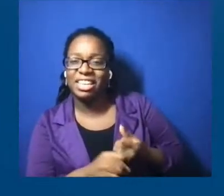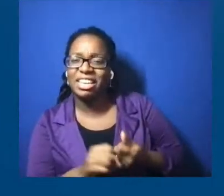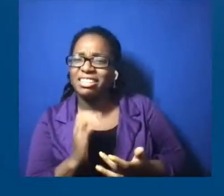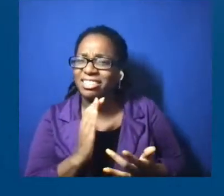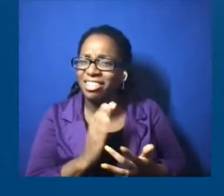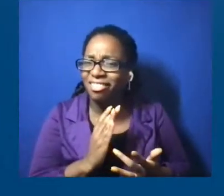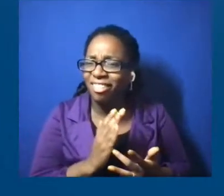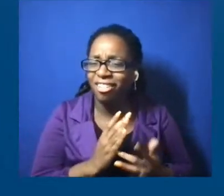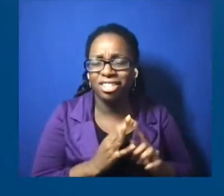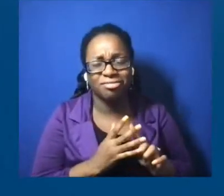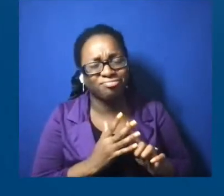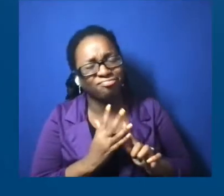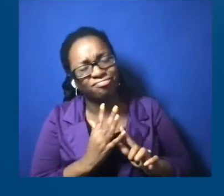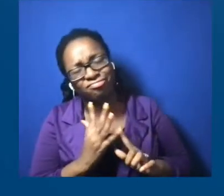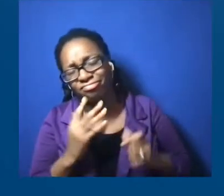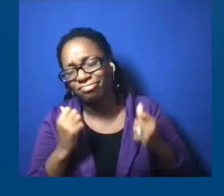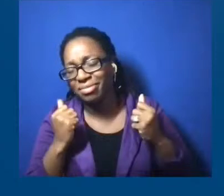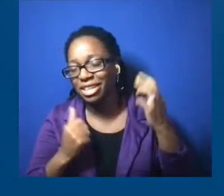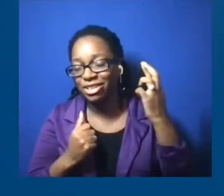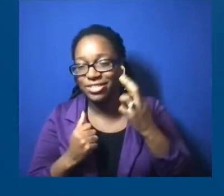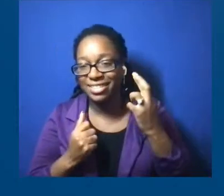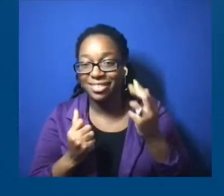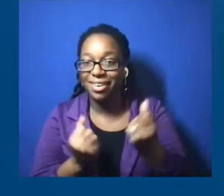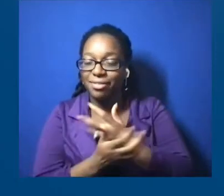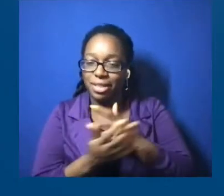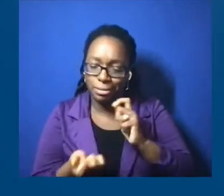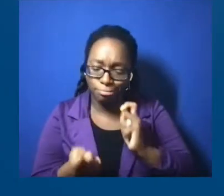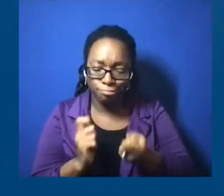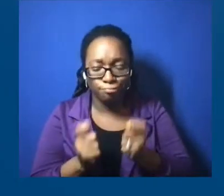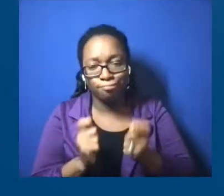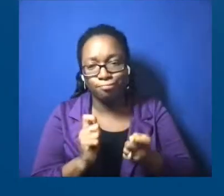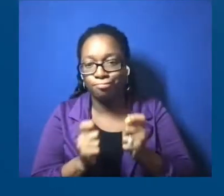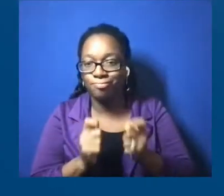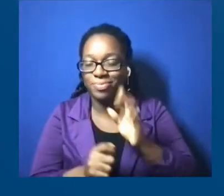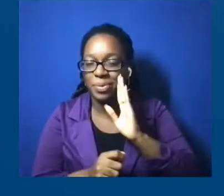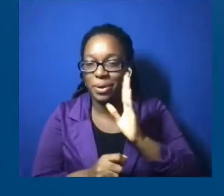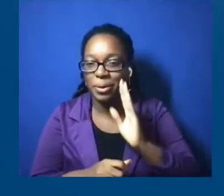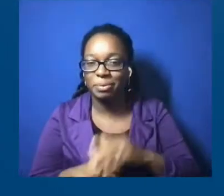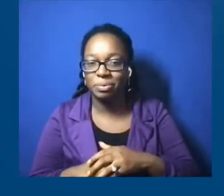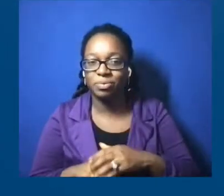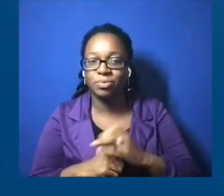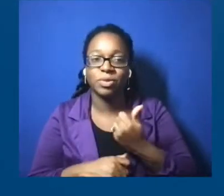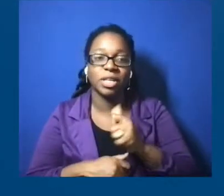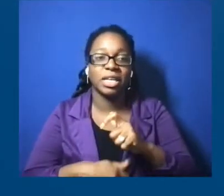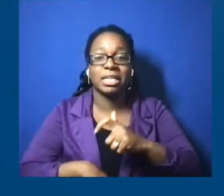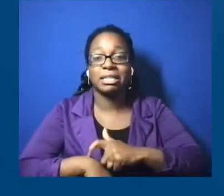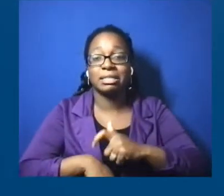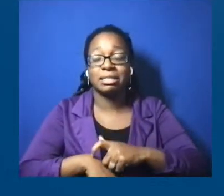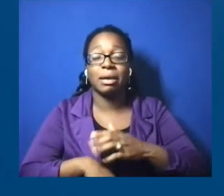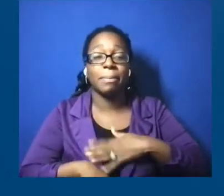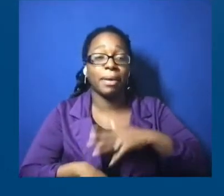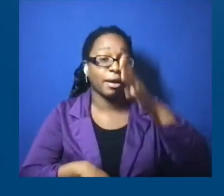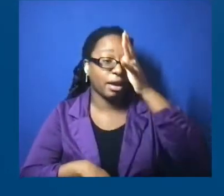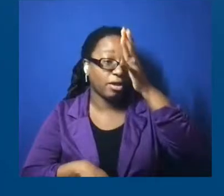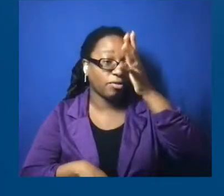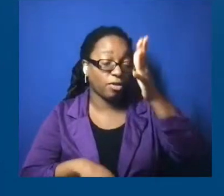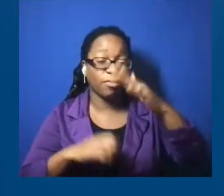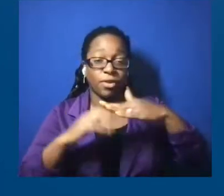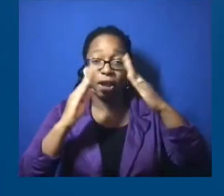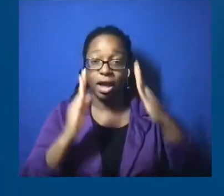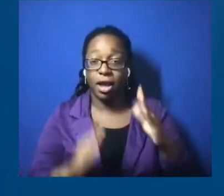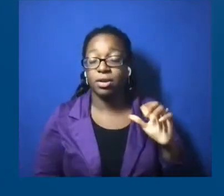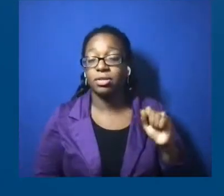things. Things are moving so rapidly. So every time I'd walk out of my Grandpa Finnegan's house up in Scranton, Pennsylvania, he'd